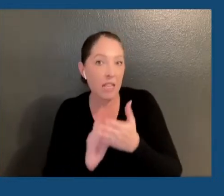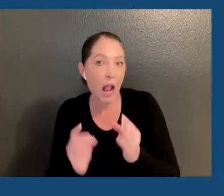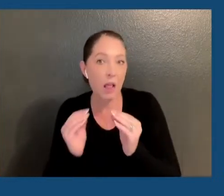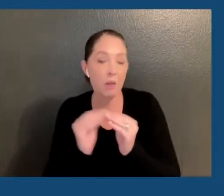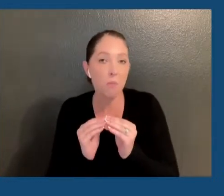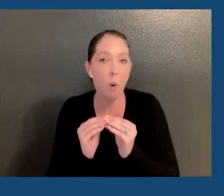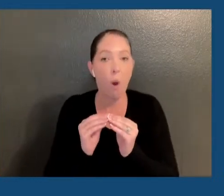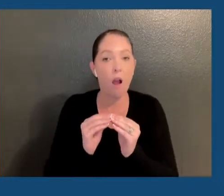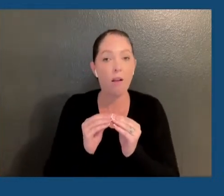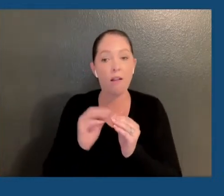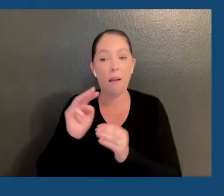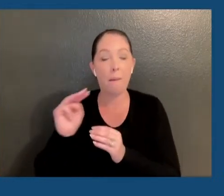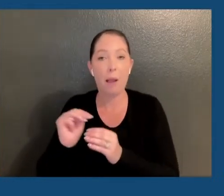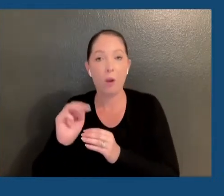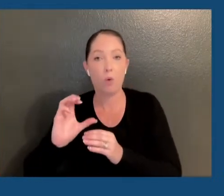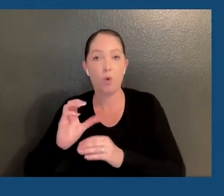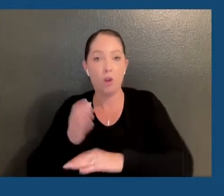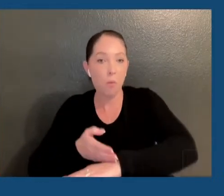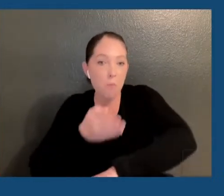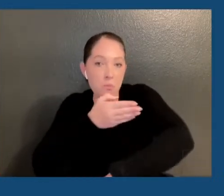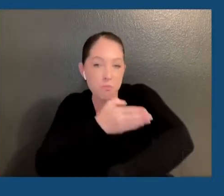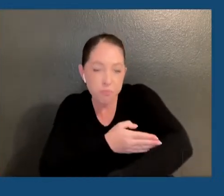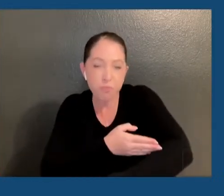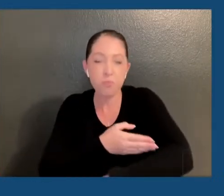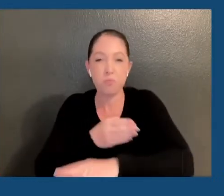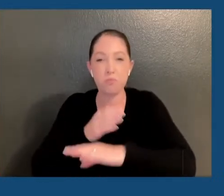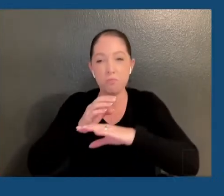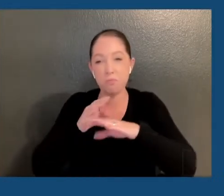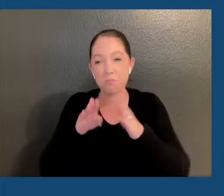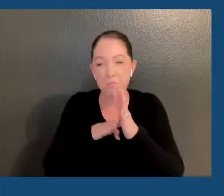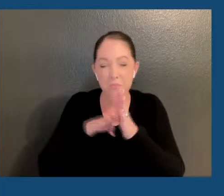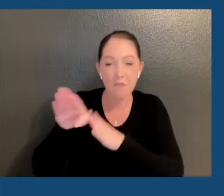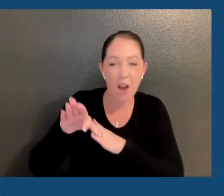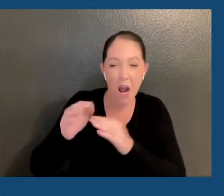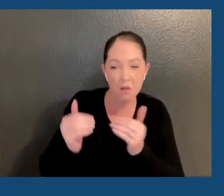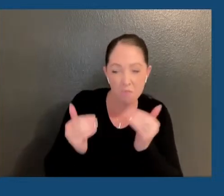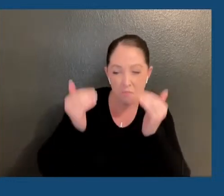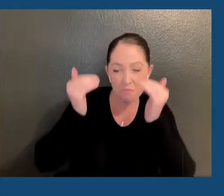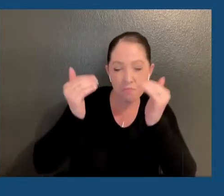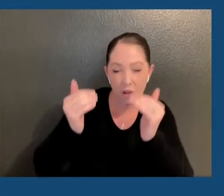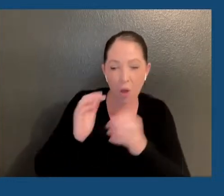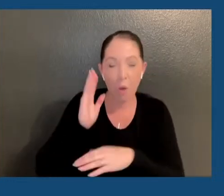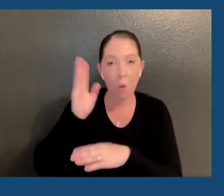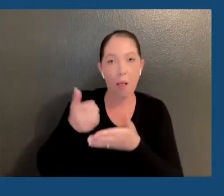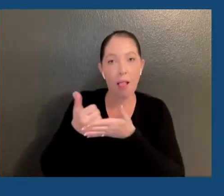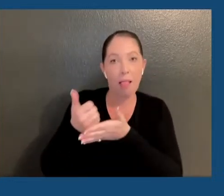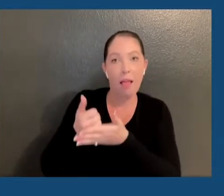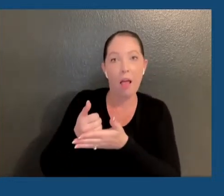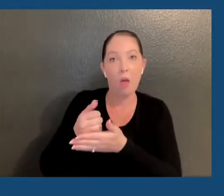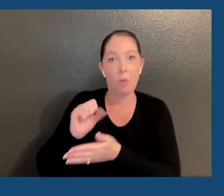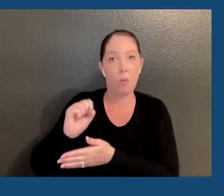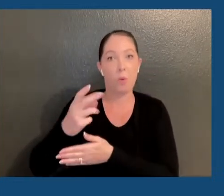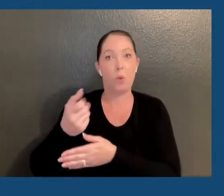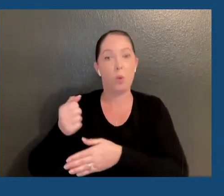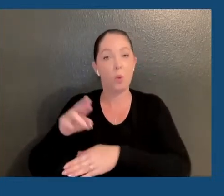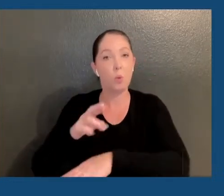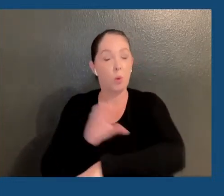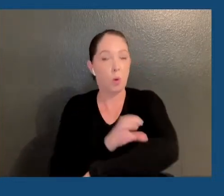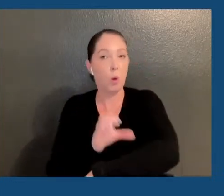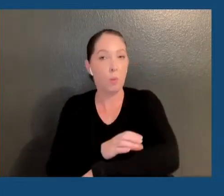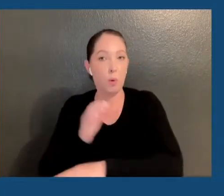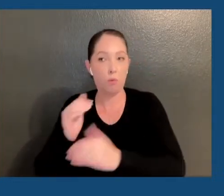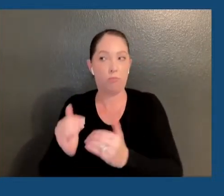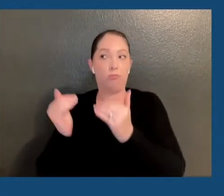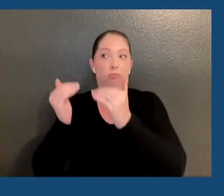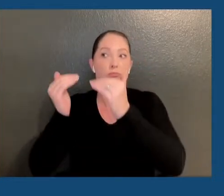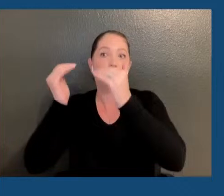dramatically reduce the power of consumption of of the future computers, and evaluating the trustworthiness